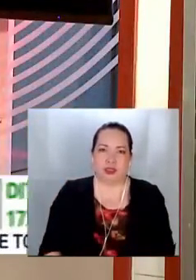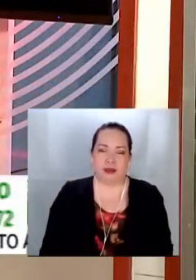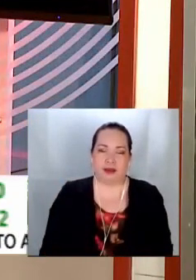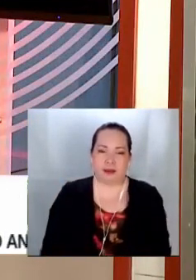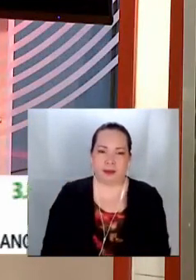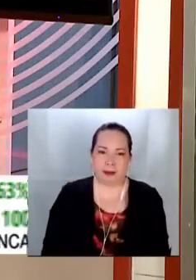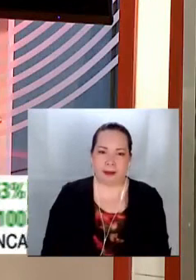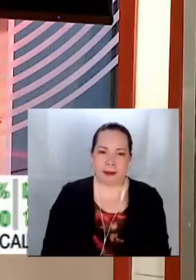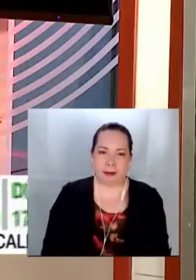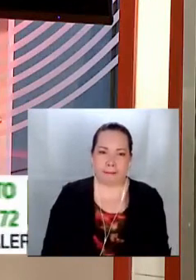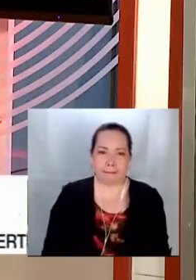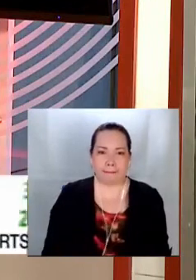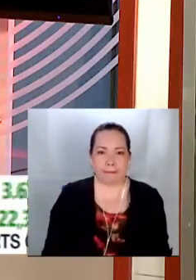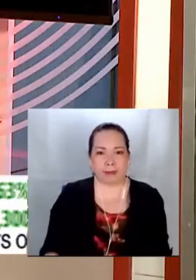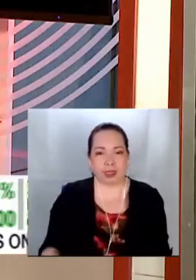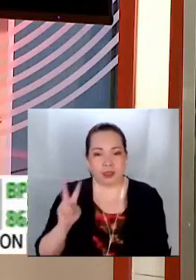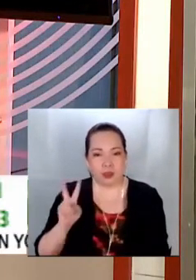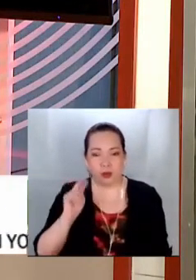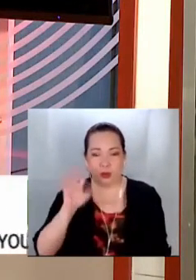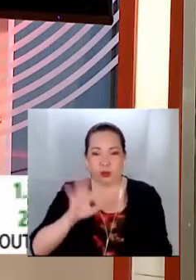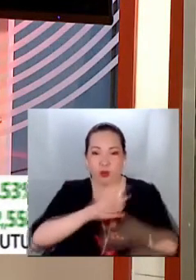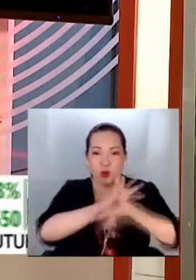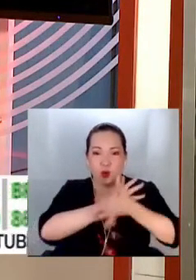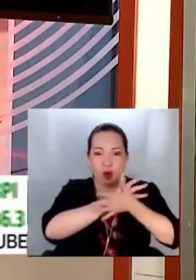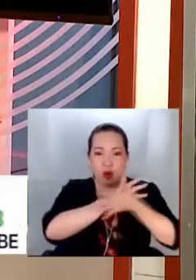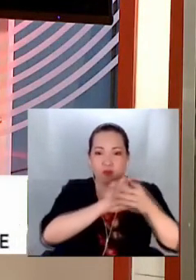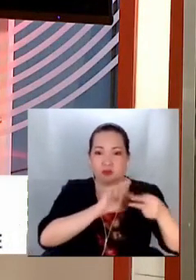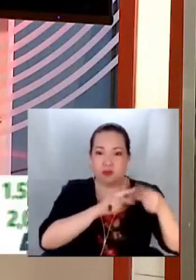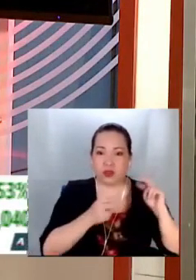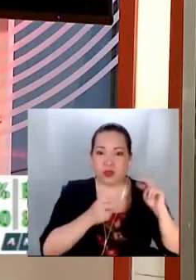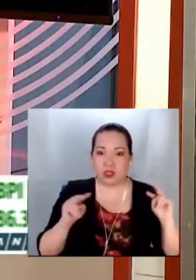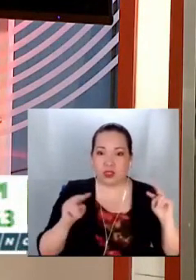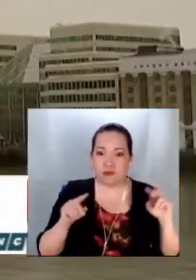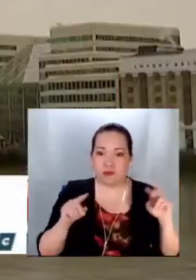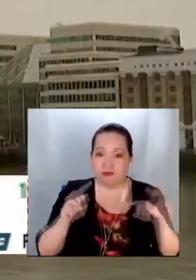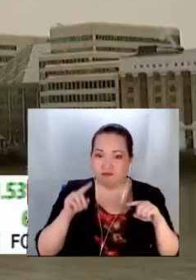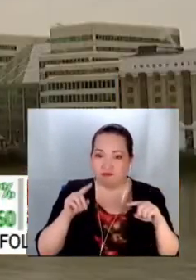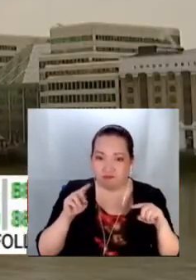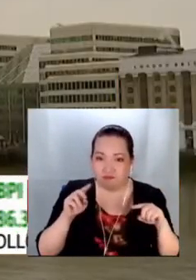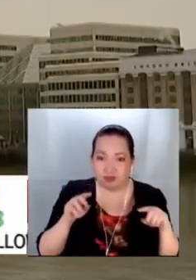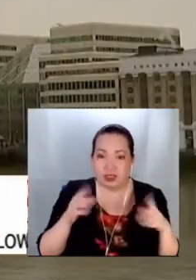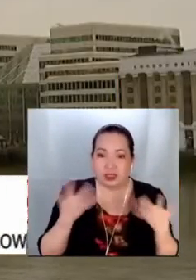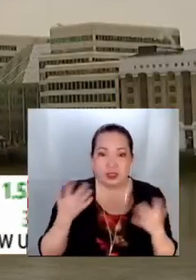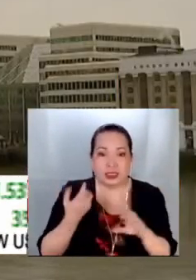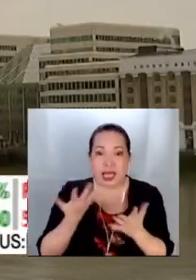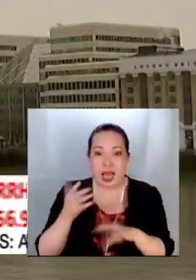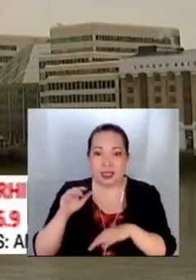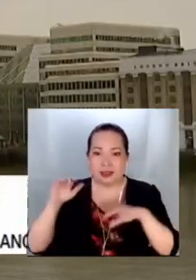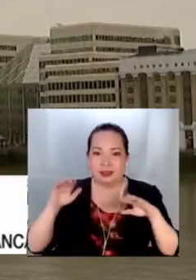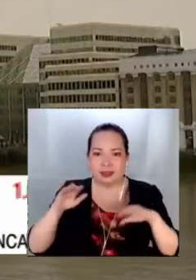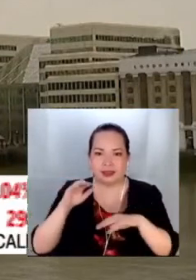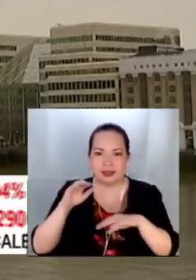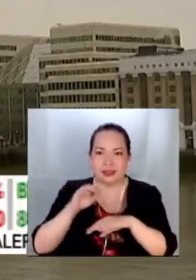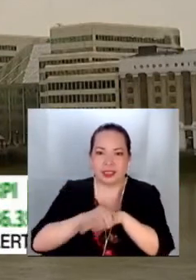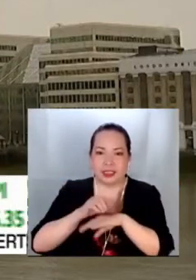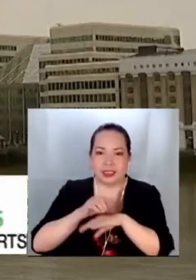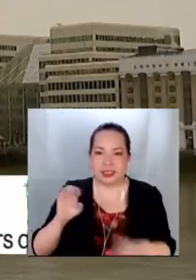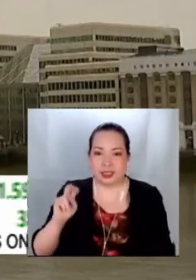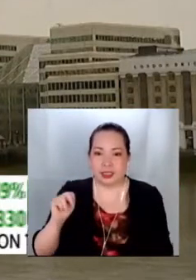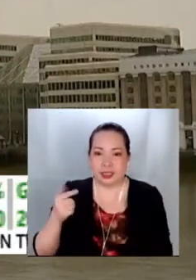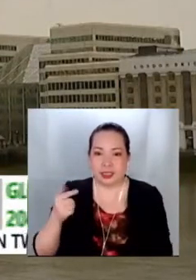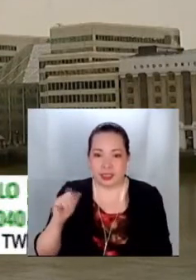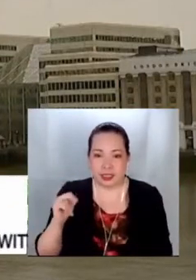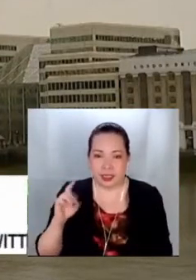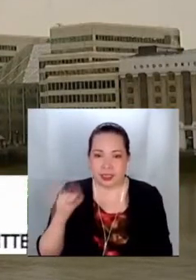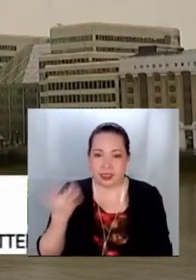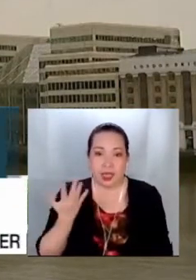Two new COVID-19 variants have been identified in England. One of the new variants was first detected in Bristol and has been